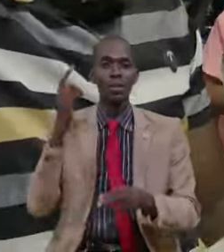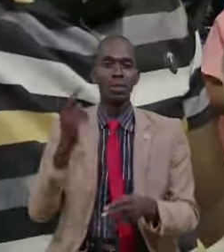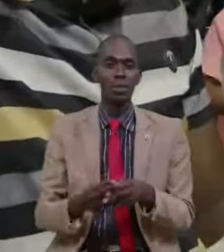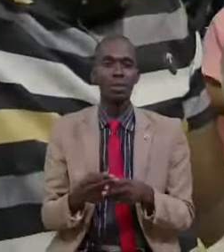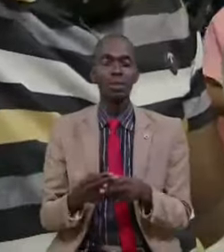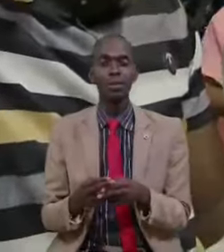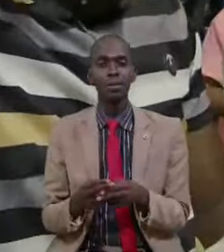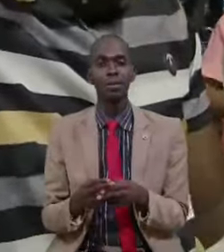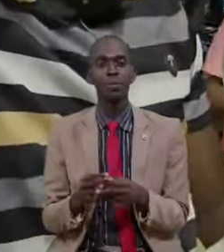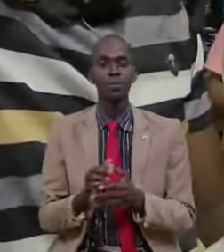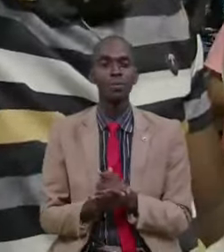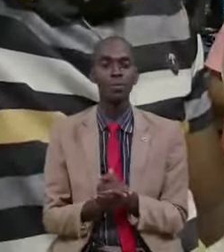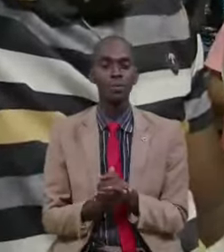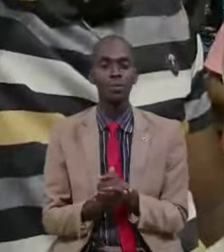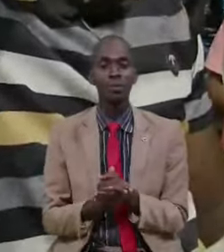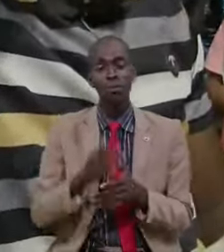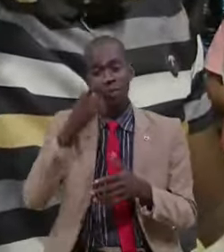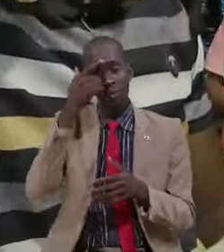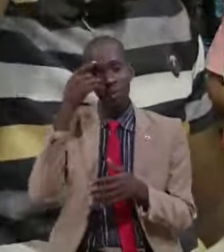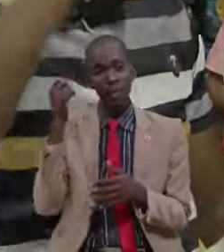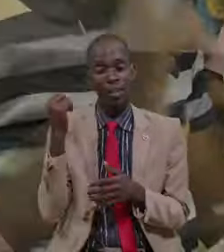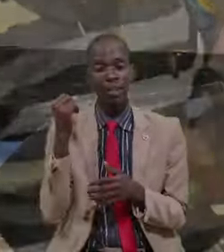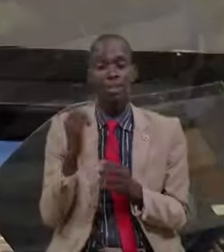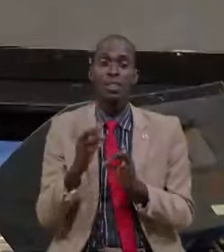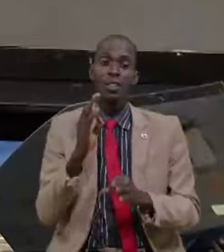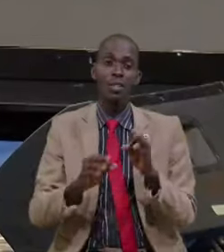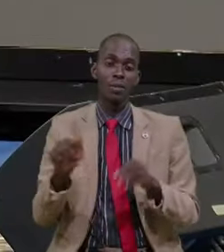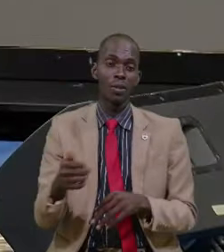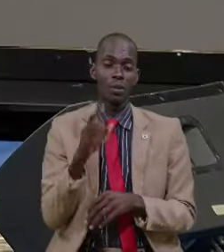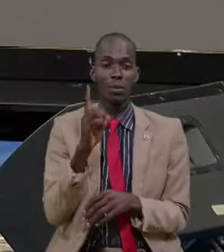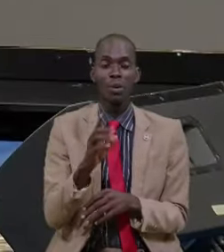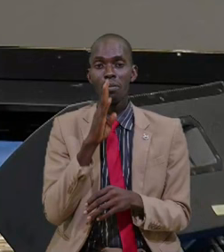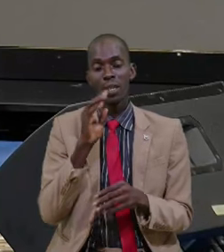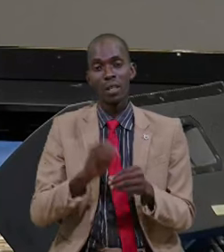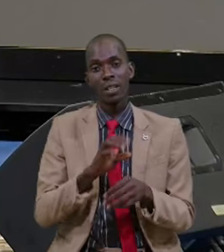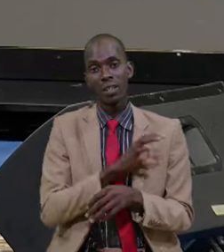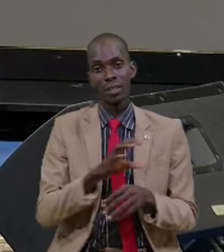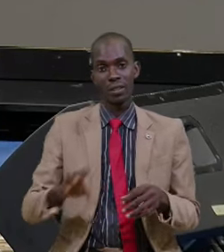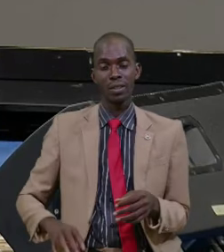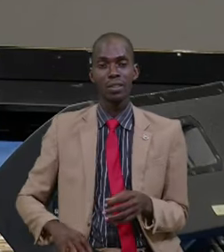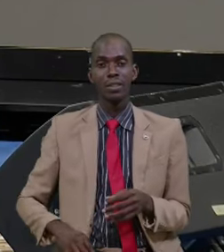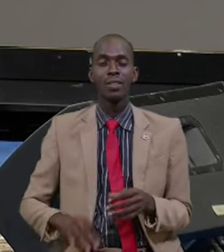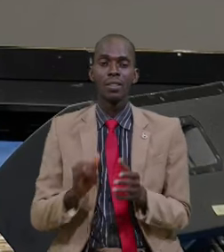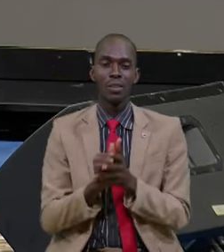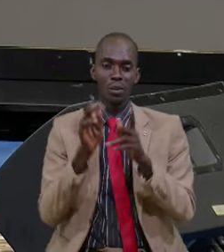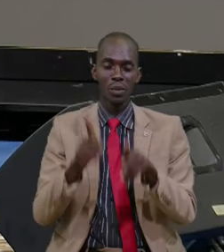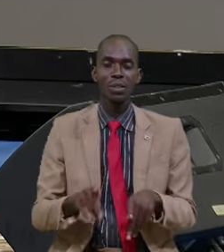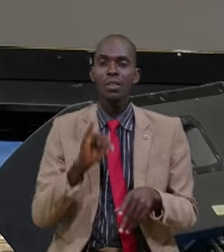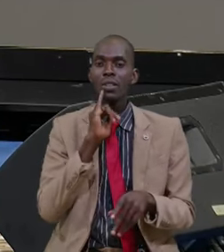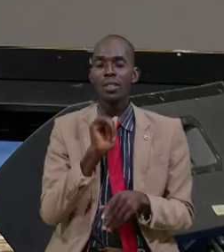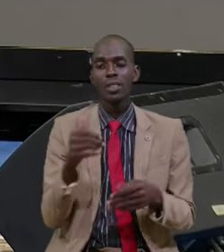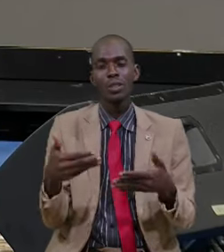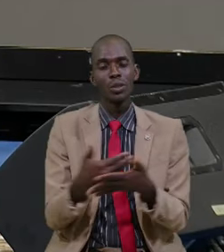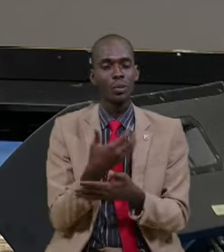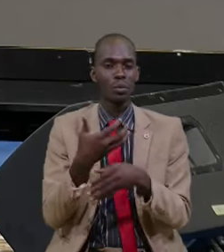name. Because if any man be in Christ, he is a new creature.